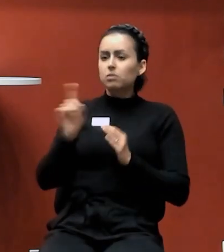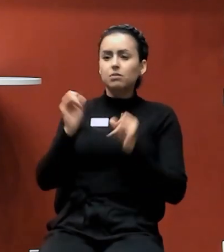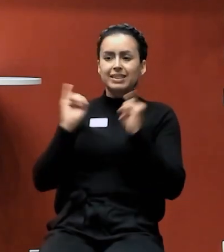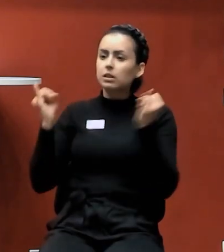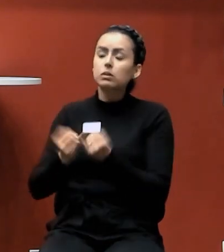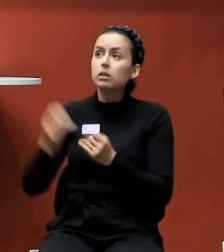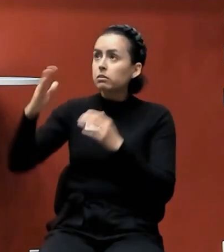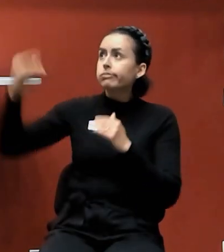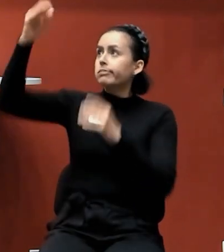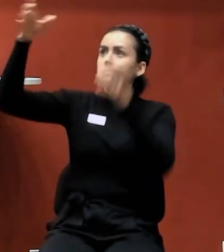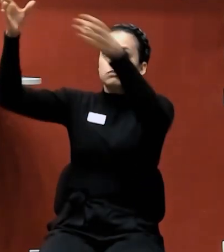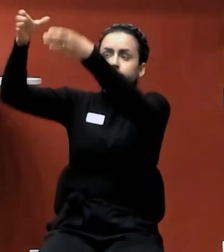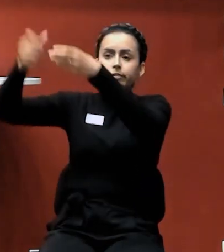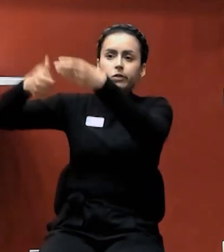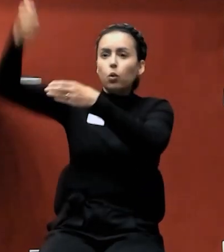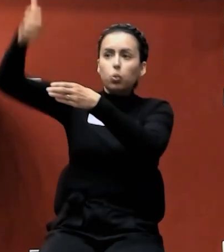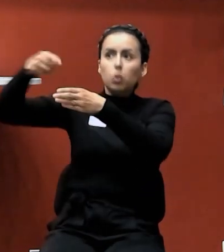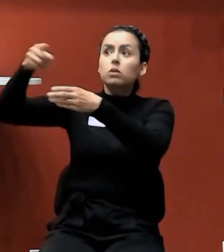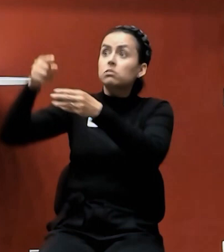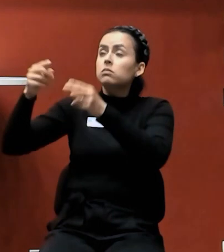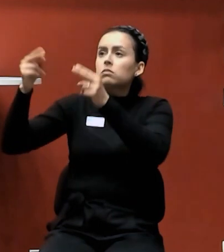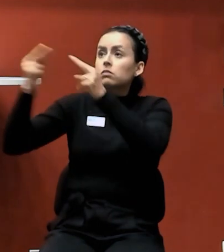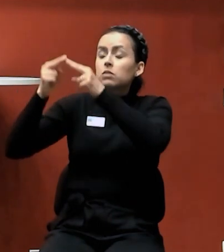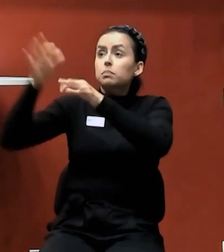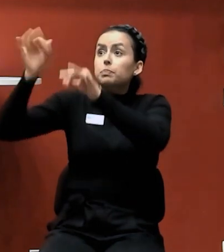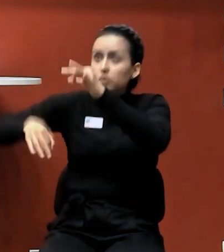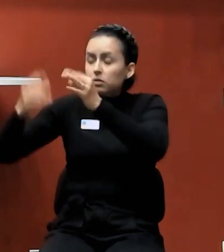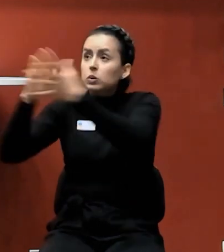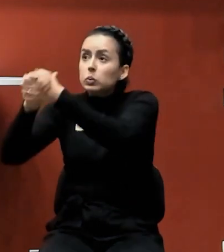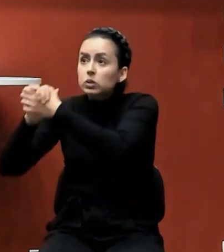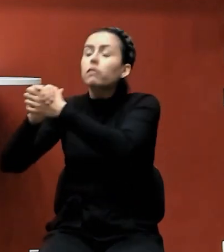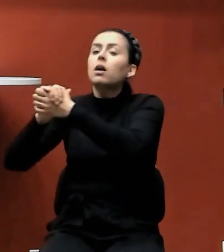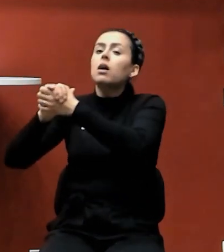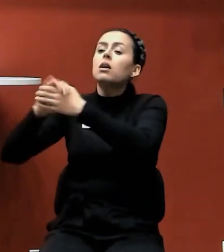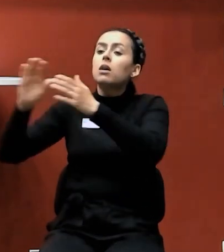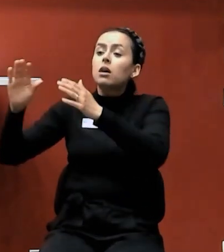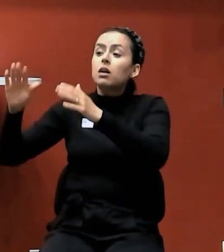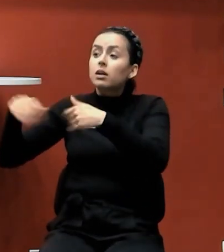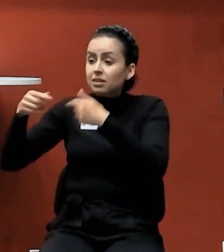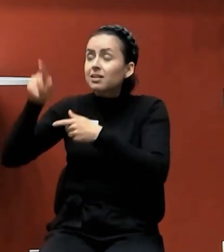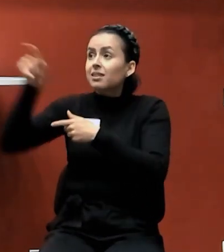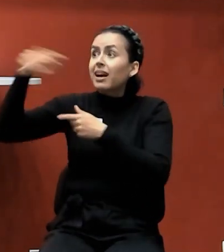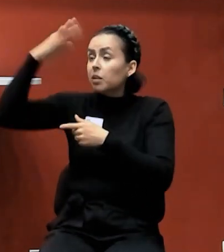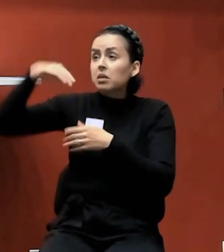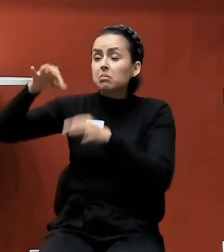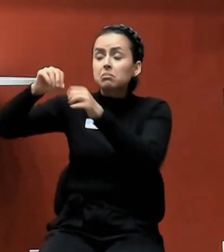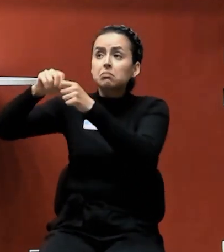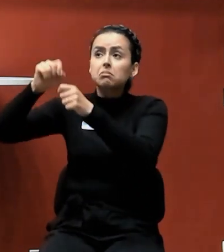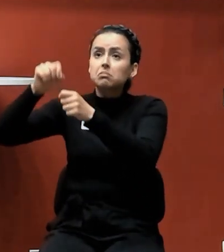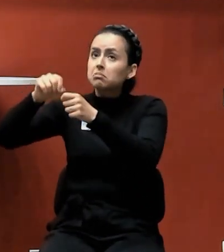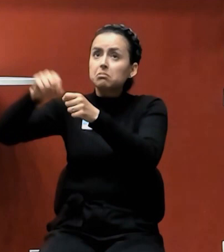and then they leave. Yeah. And another person take the lead, and you have to do it all over again.